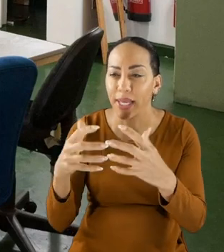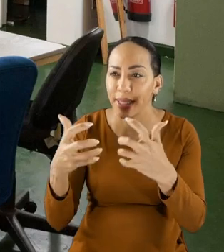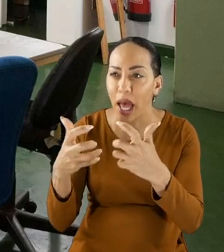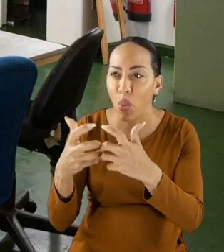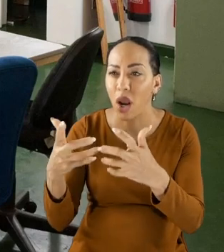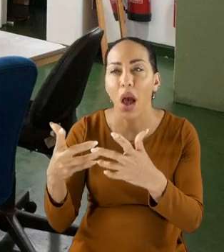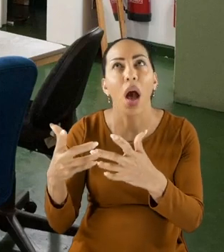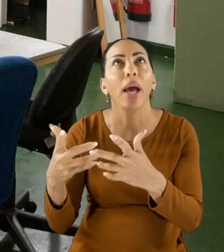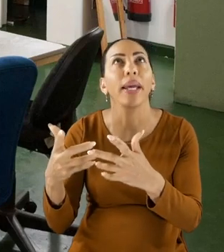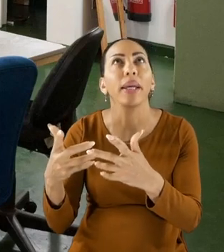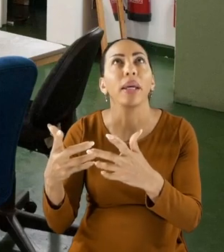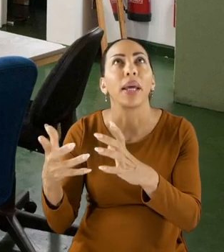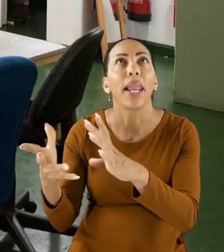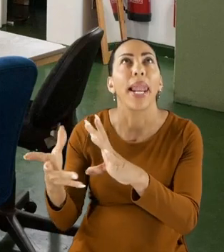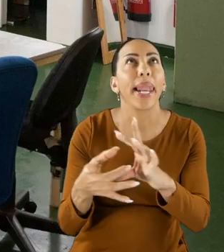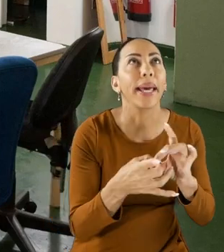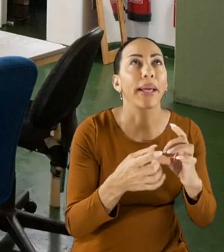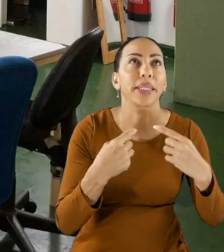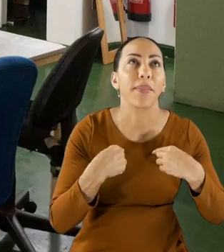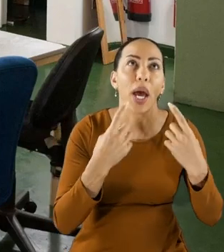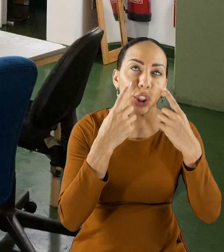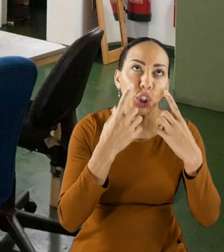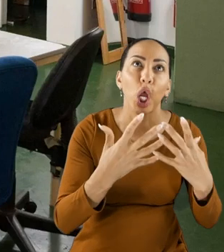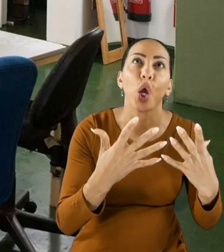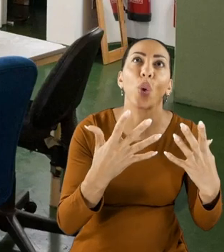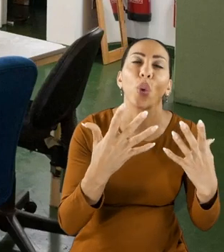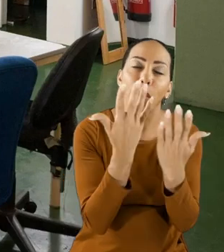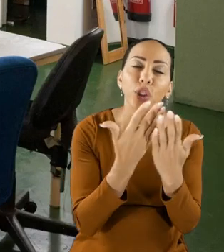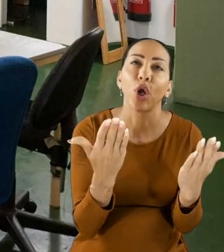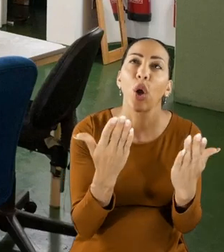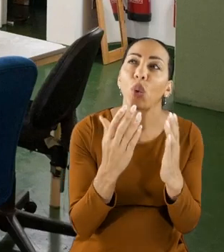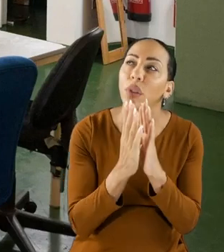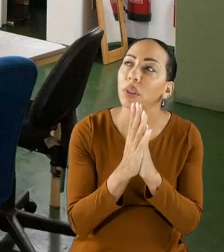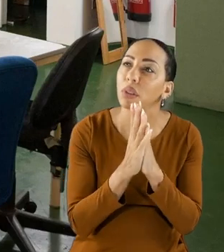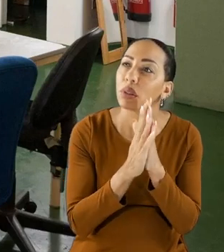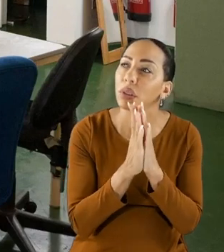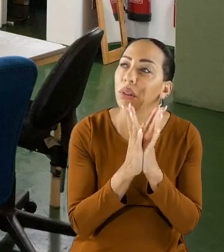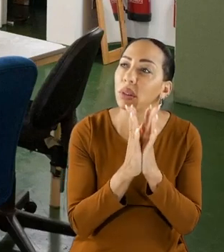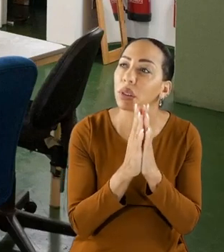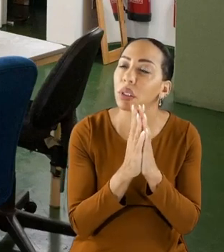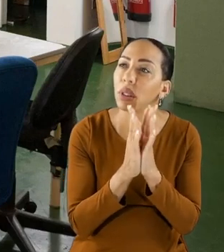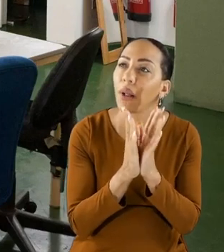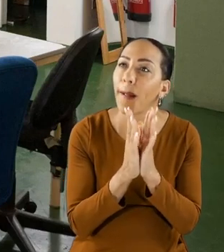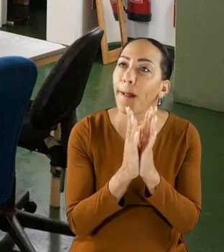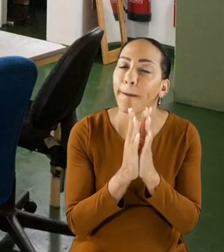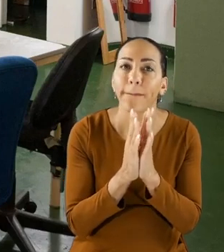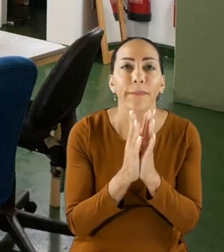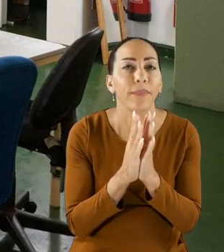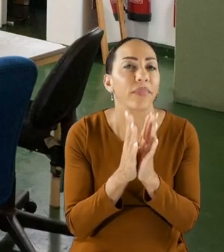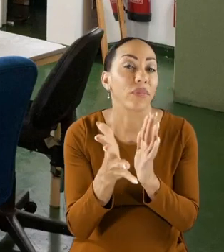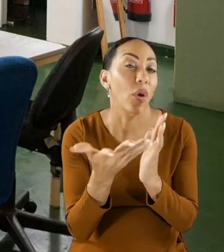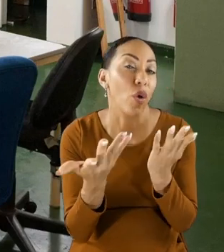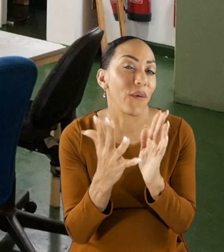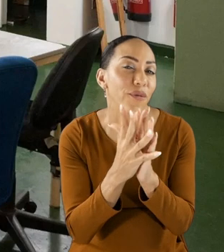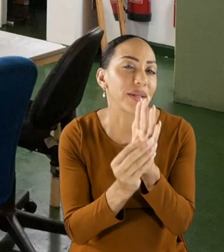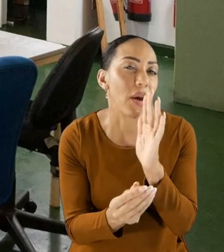I want to apply it, and actually thinking about the show that I'm looking at applying it with,